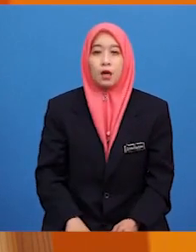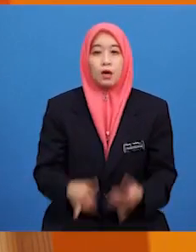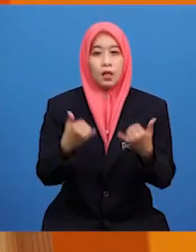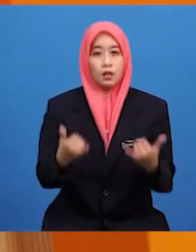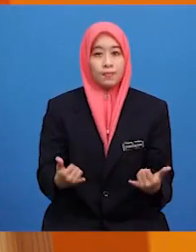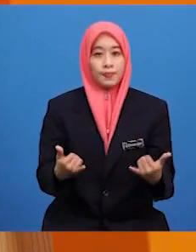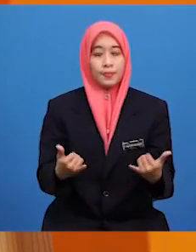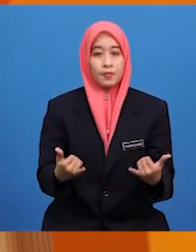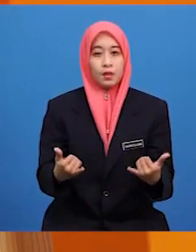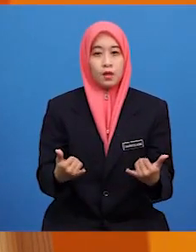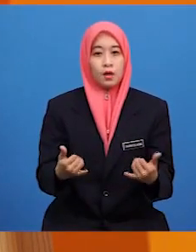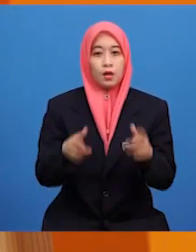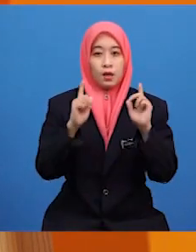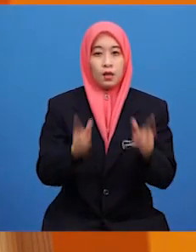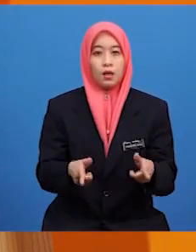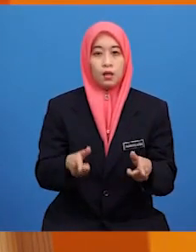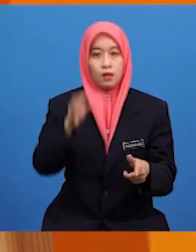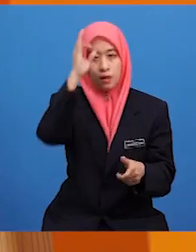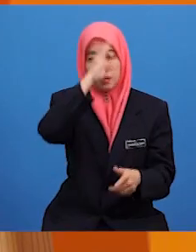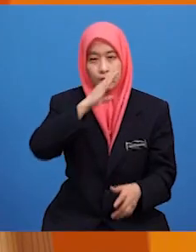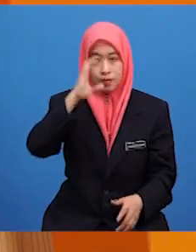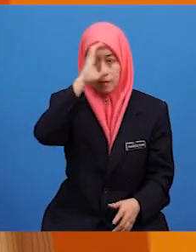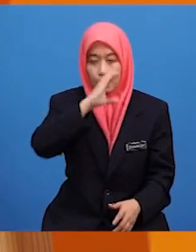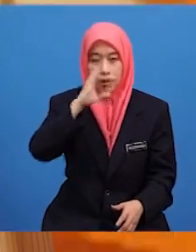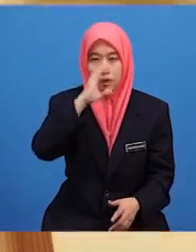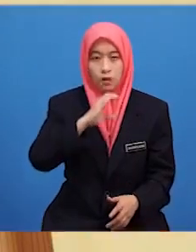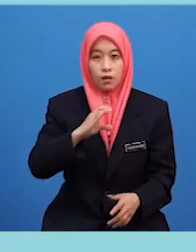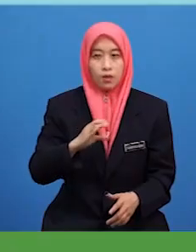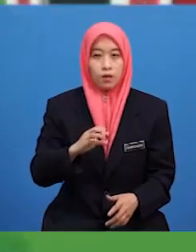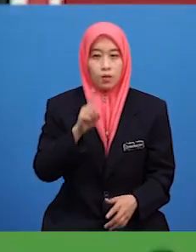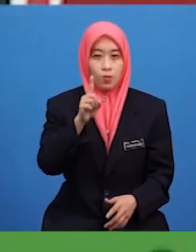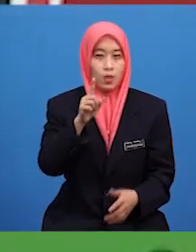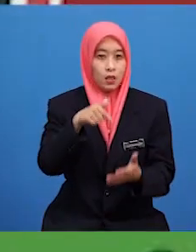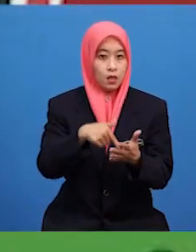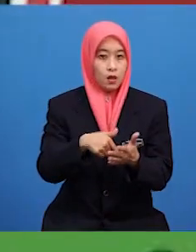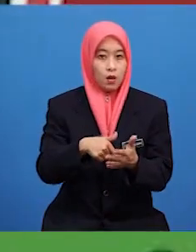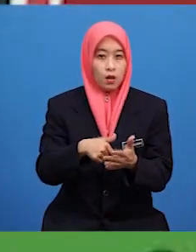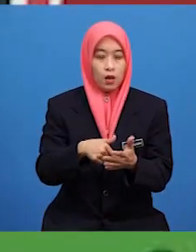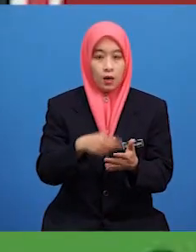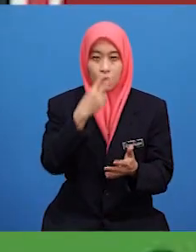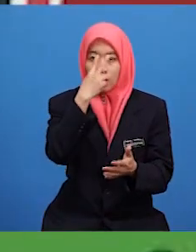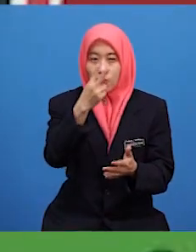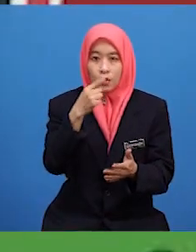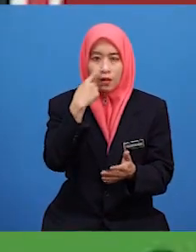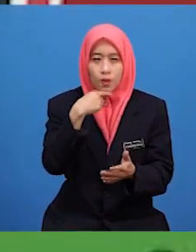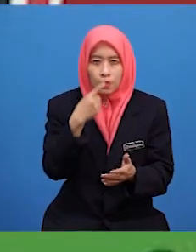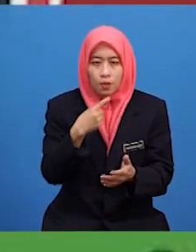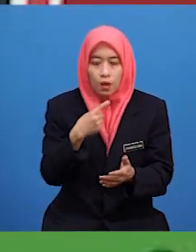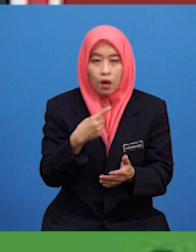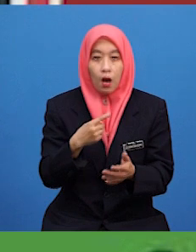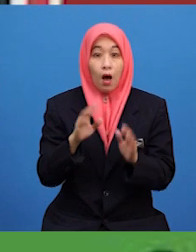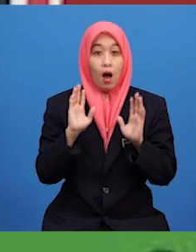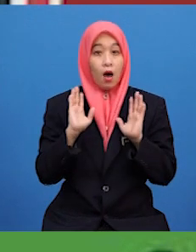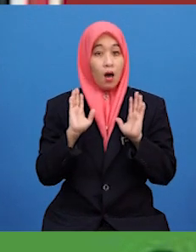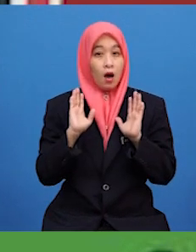Now, let's find someone else. Let's see who is there.